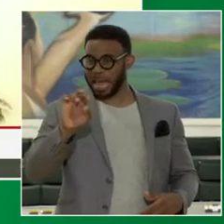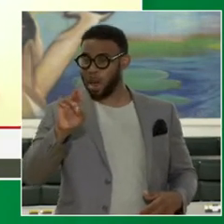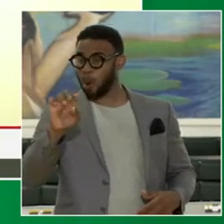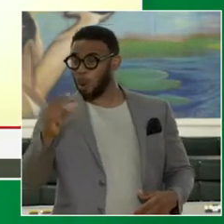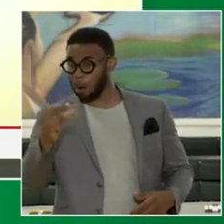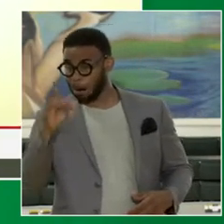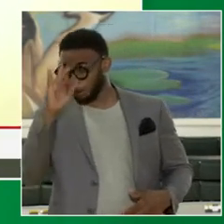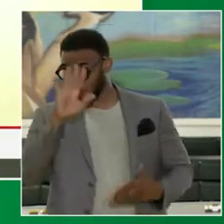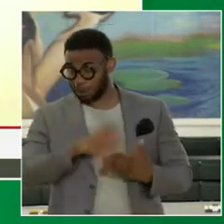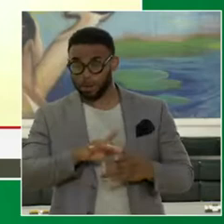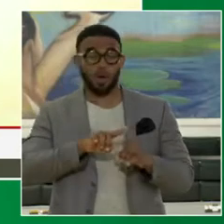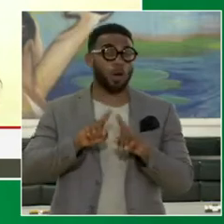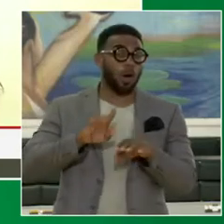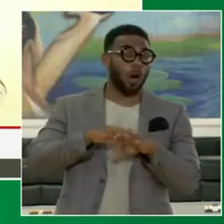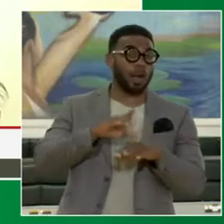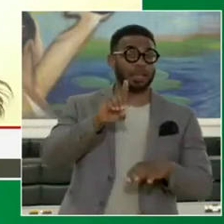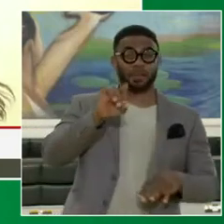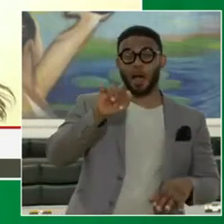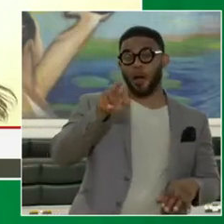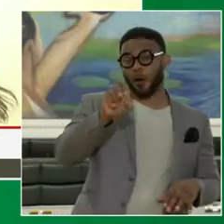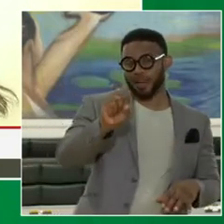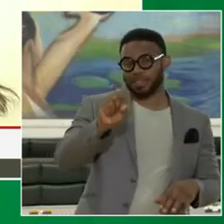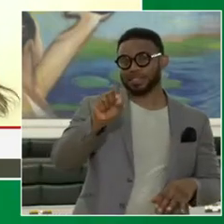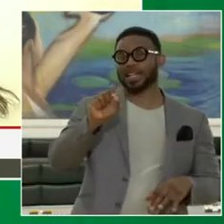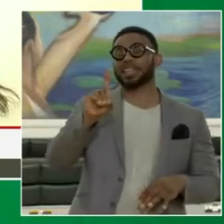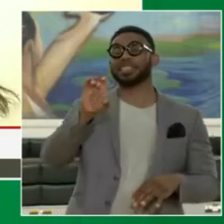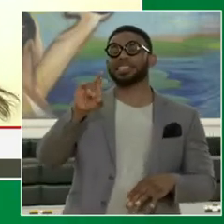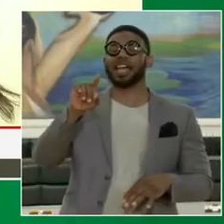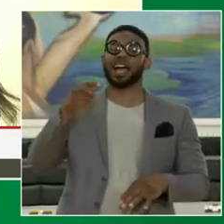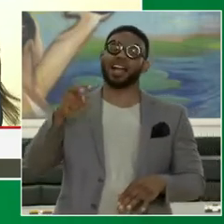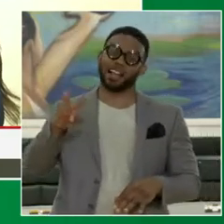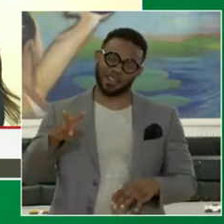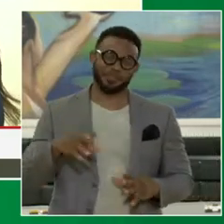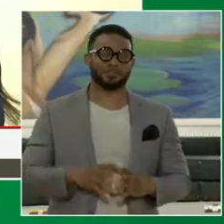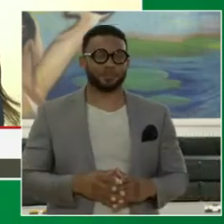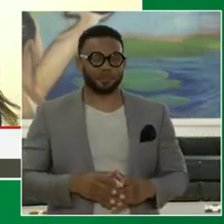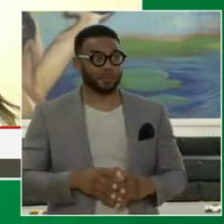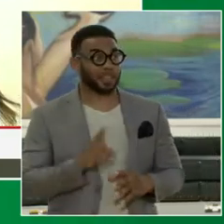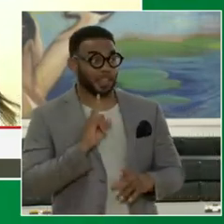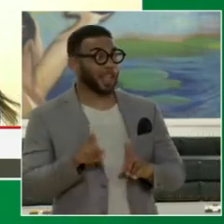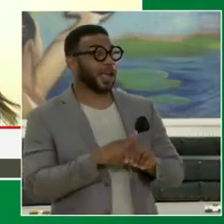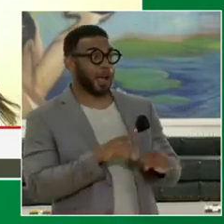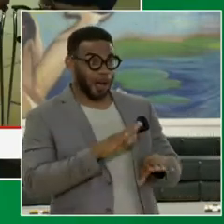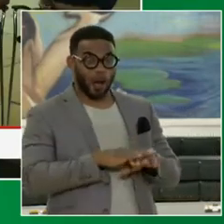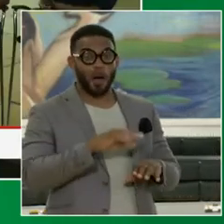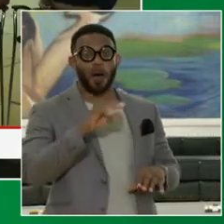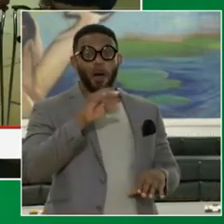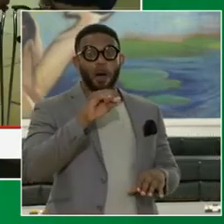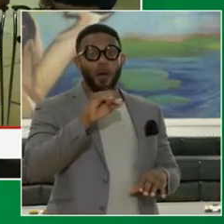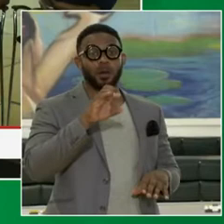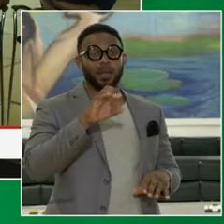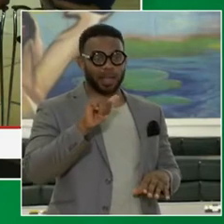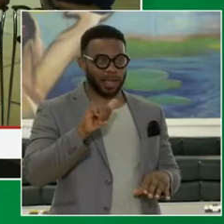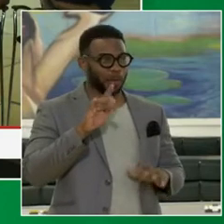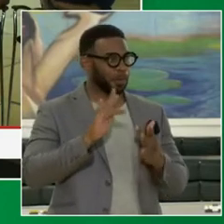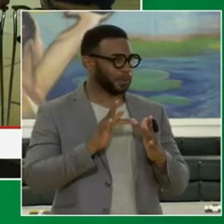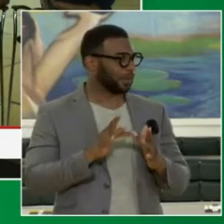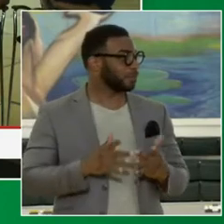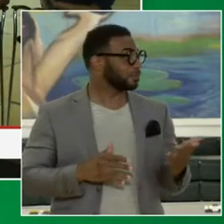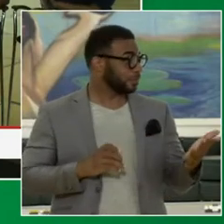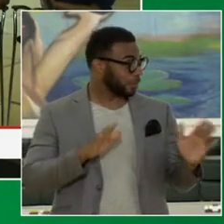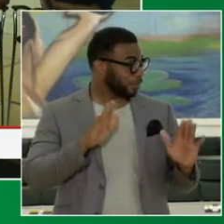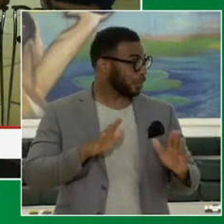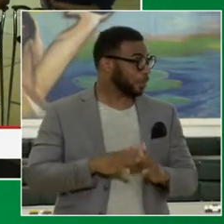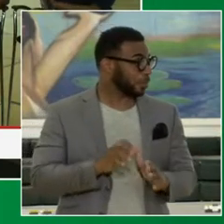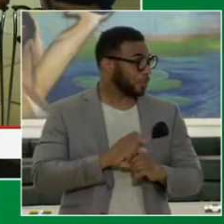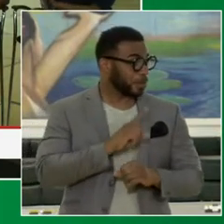progressivelife.org, and then it's also on DRS.dc.gov under funding opportunities. And it's also on the OCA website as well. Okay, fantastic.